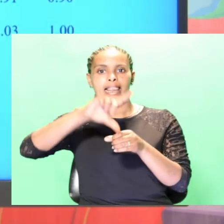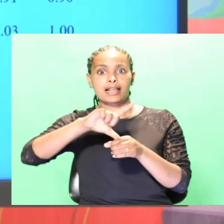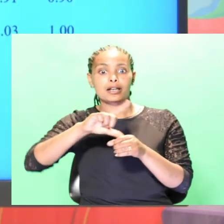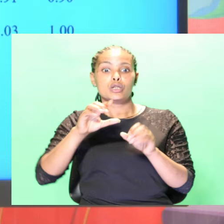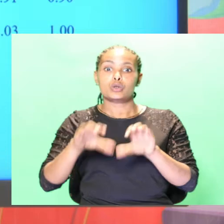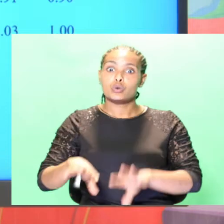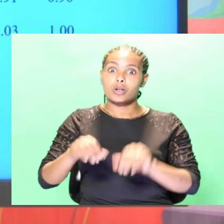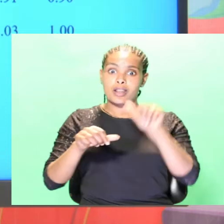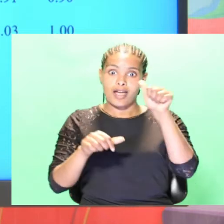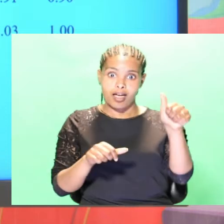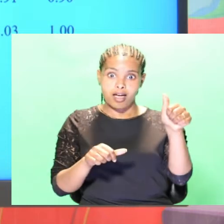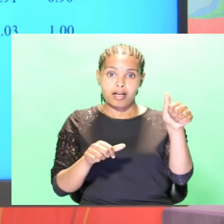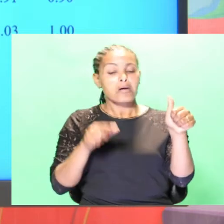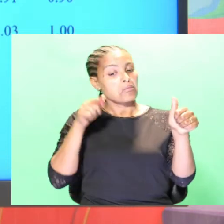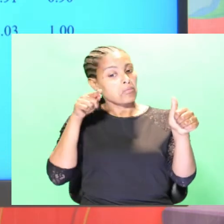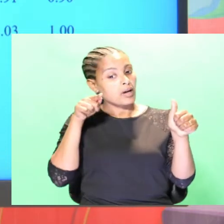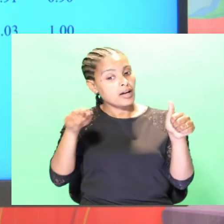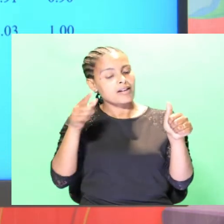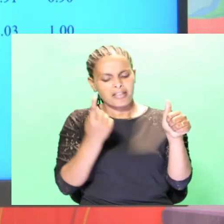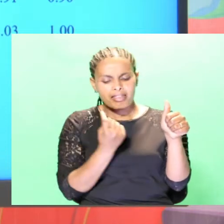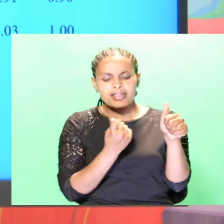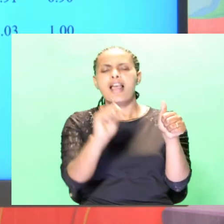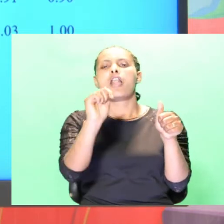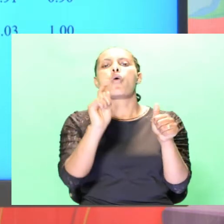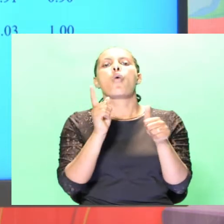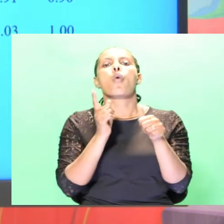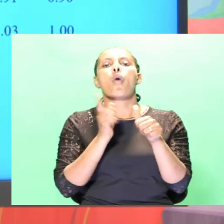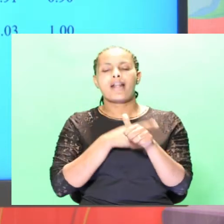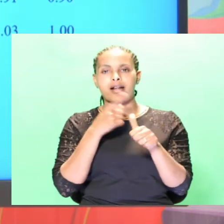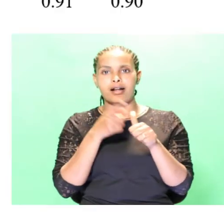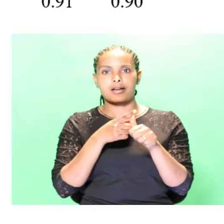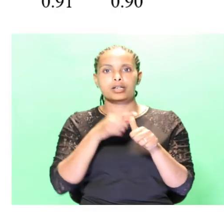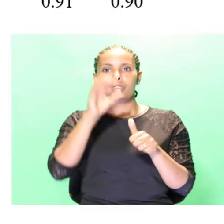A in his or her trial 1,